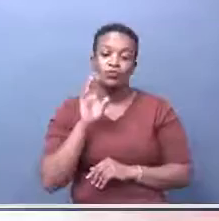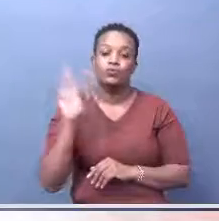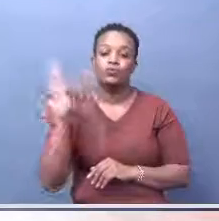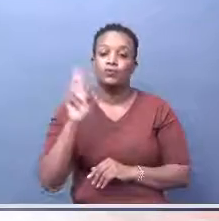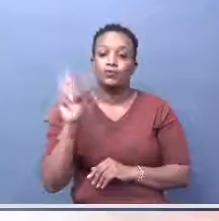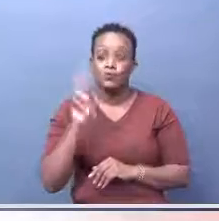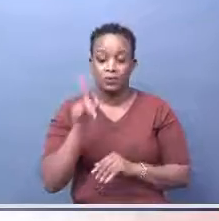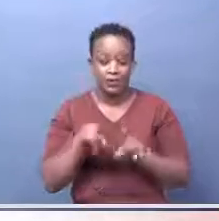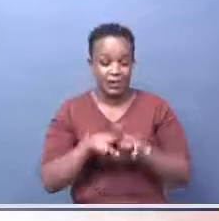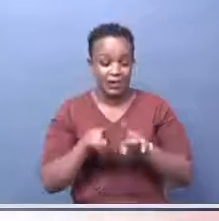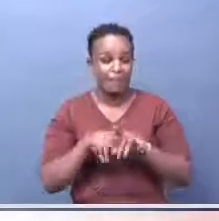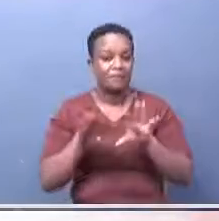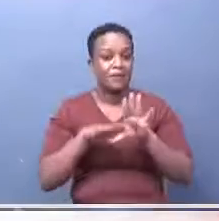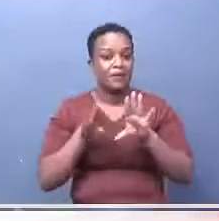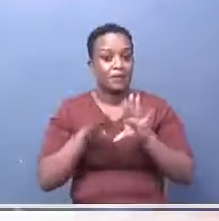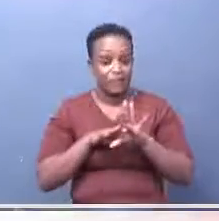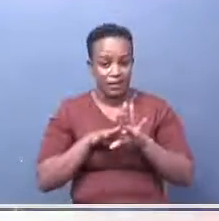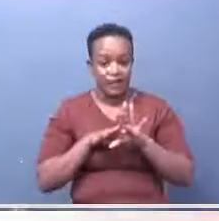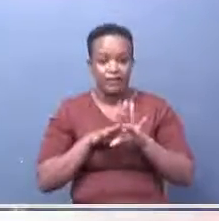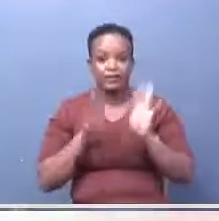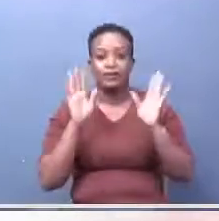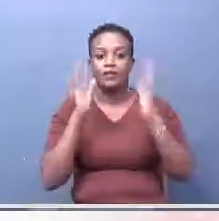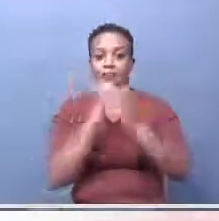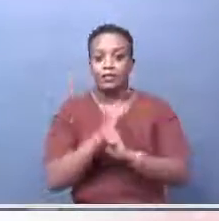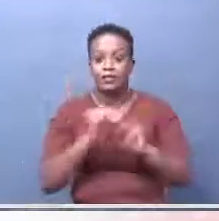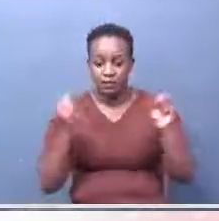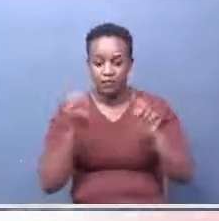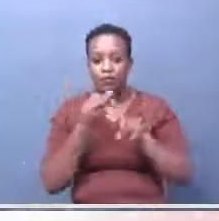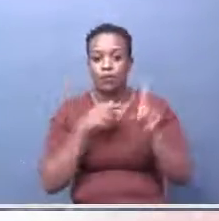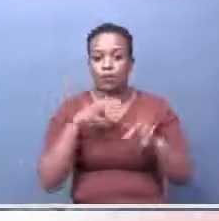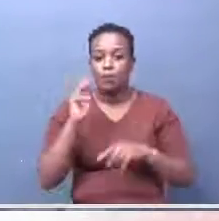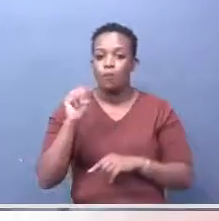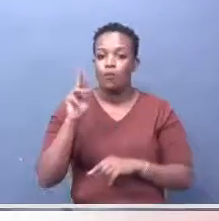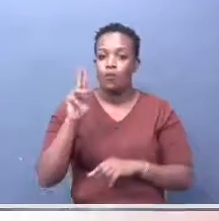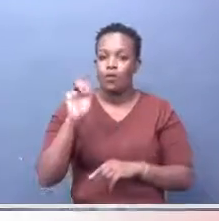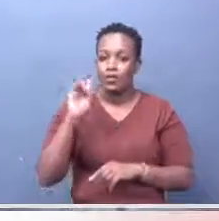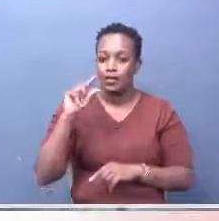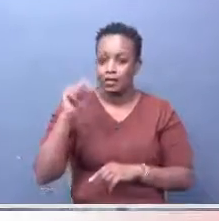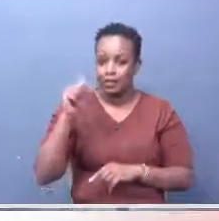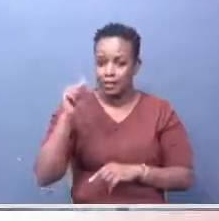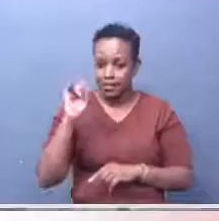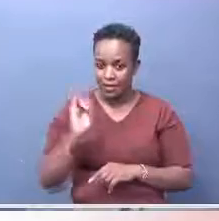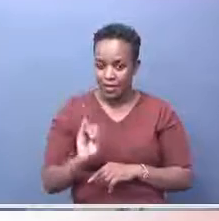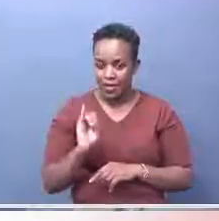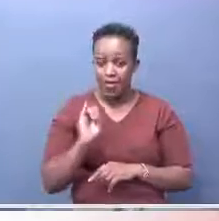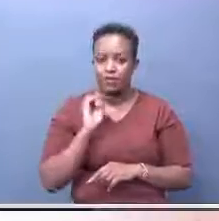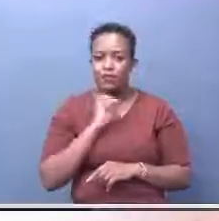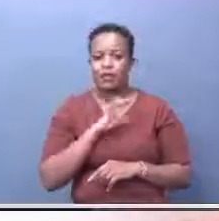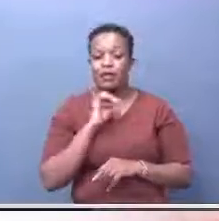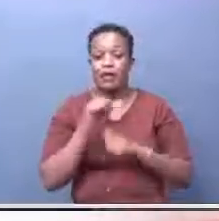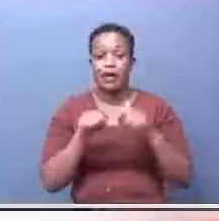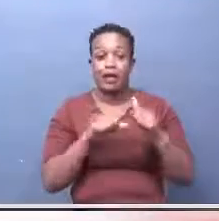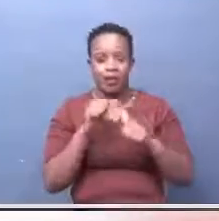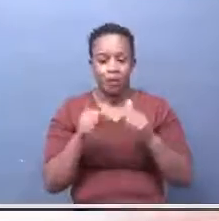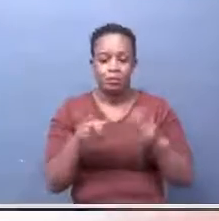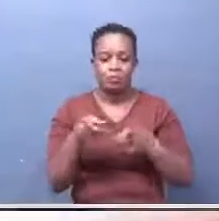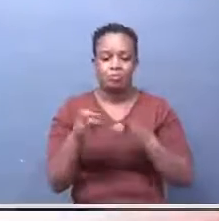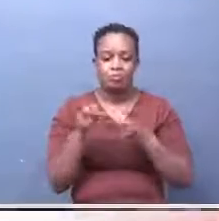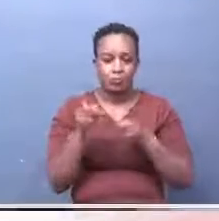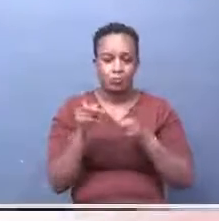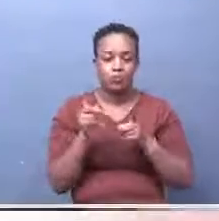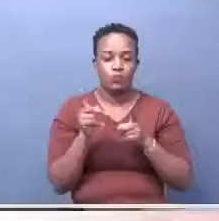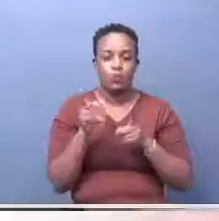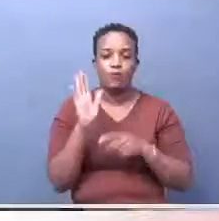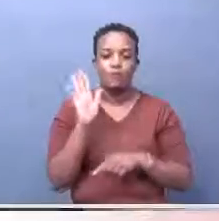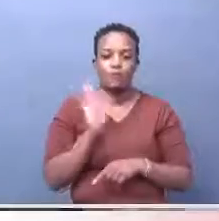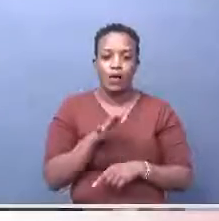other members of the president from the Muigai family, condemned the recent attacks on First Lady Mama Ngina Kenyatta. And we are also